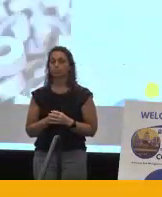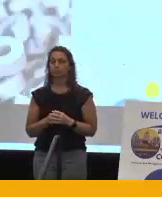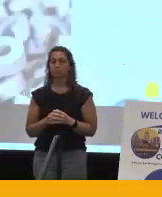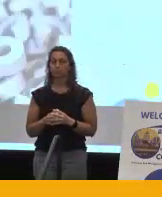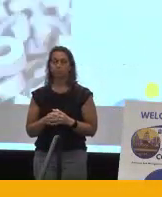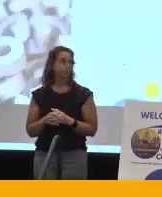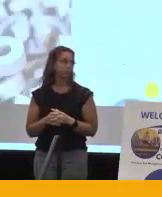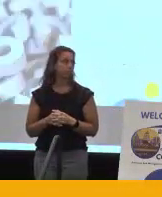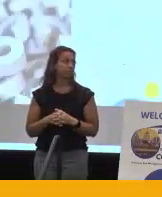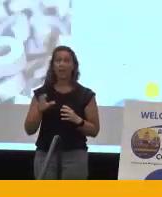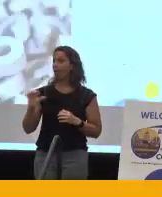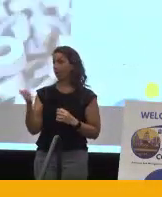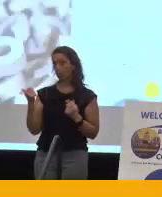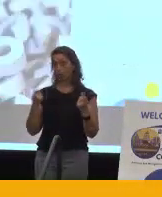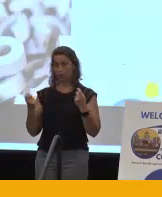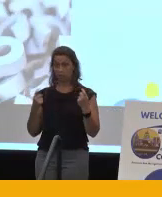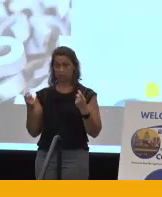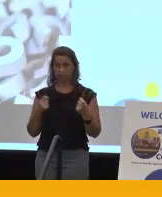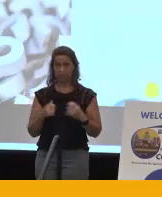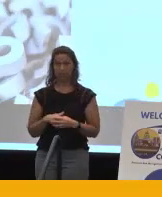That's it. Any questions?